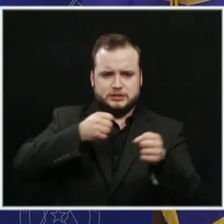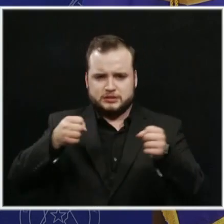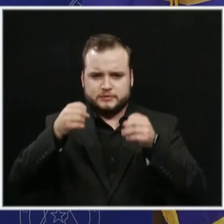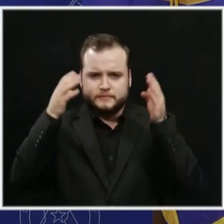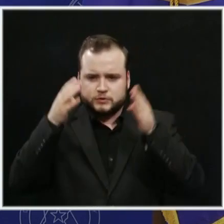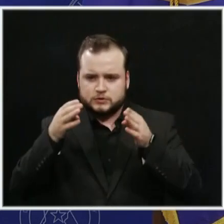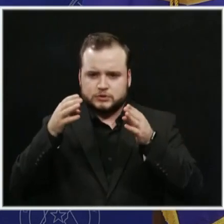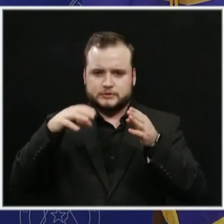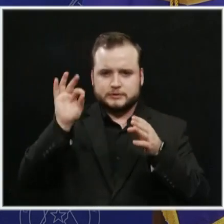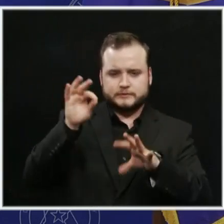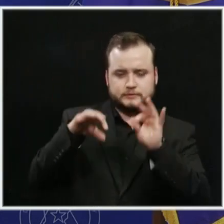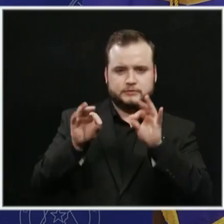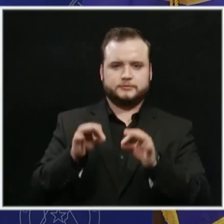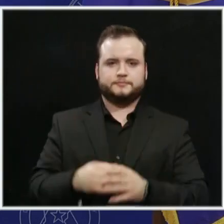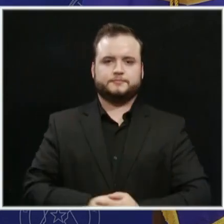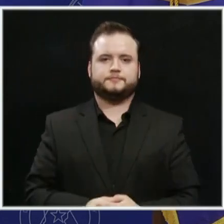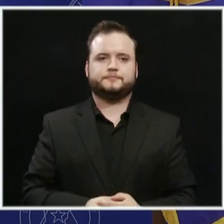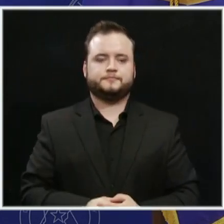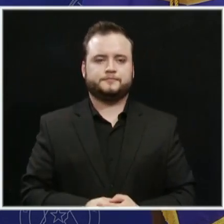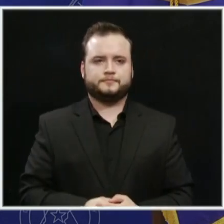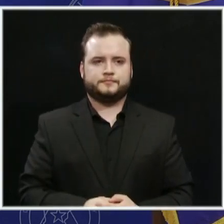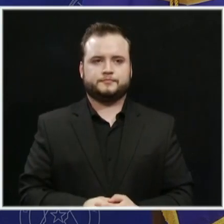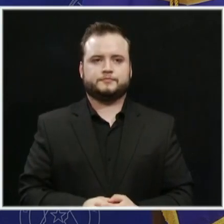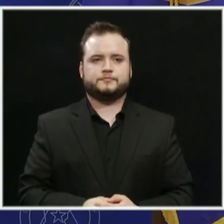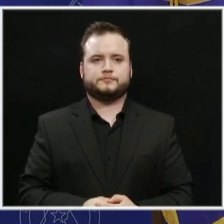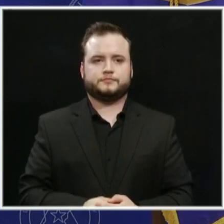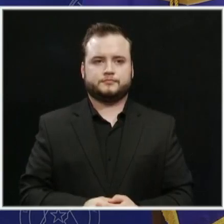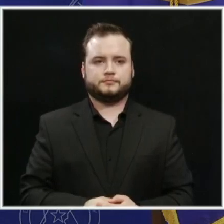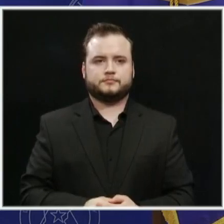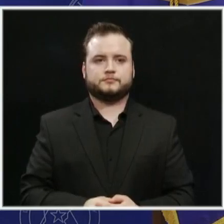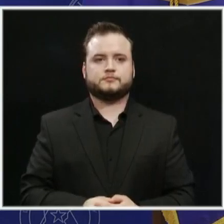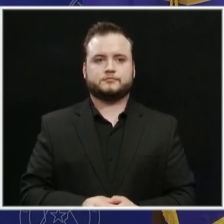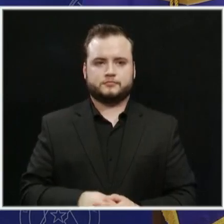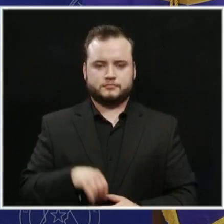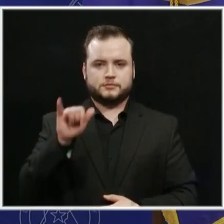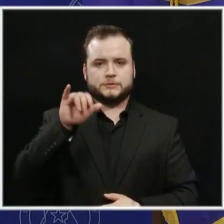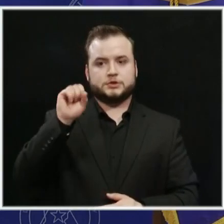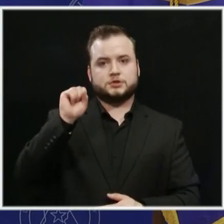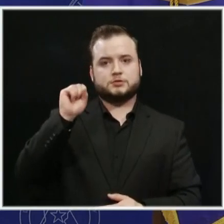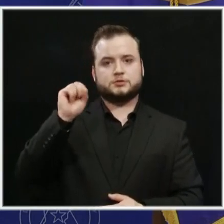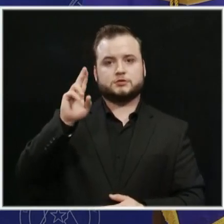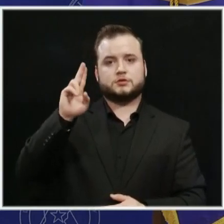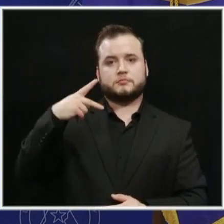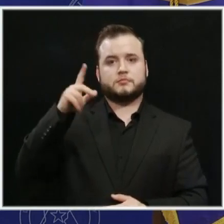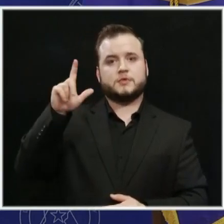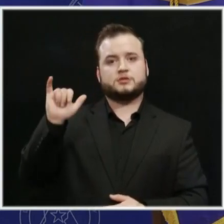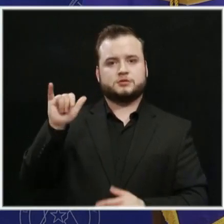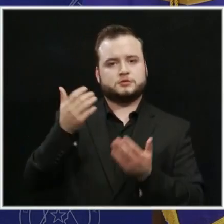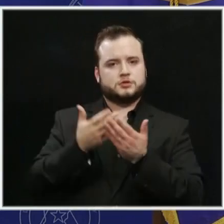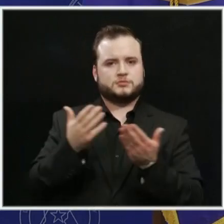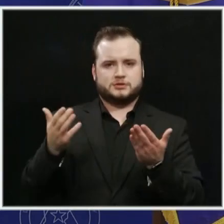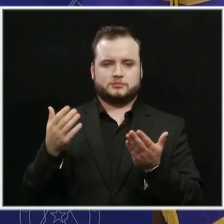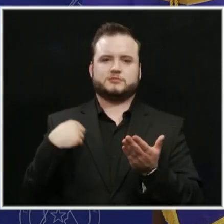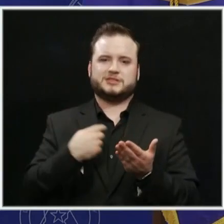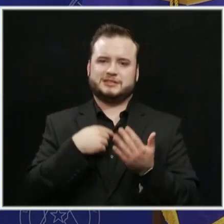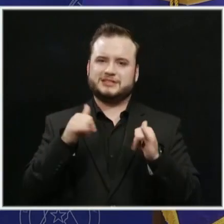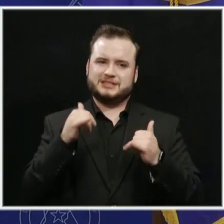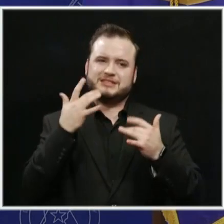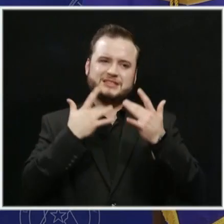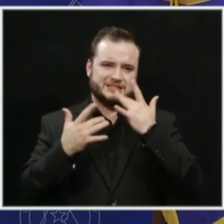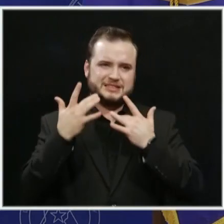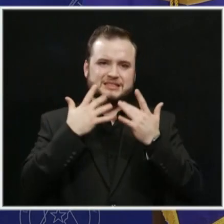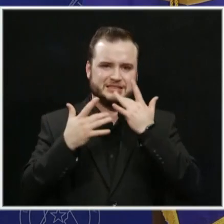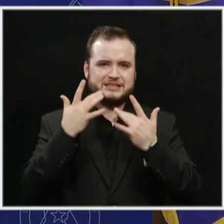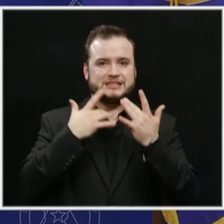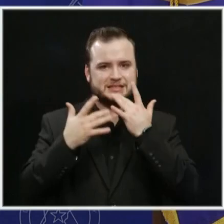may need it. From a supply standpoint, we continue to operate in a scarcity situation when it comes to the right personal protective equipment,